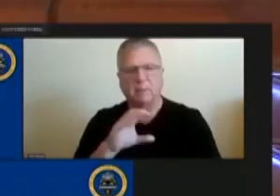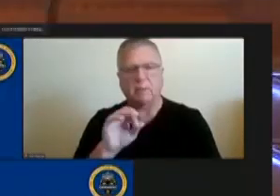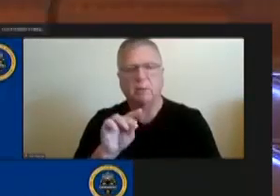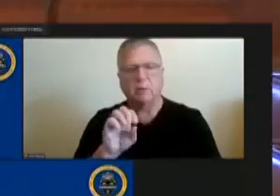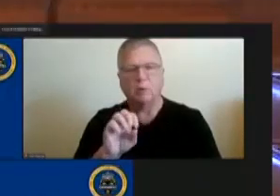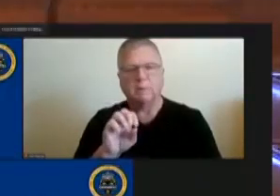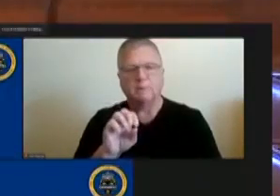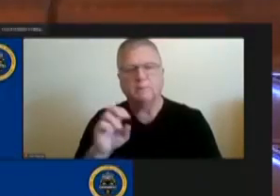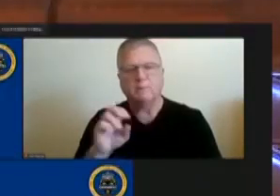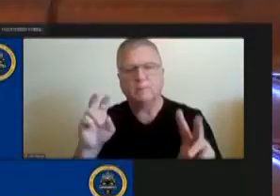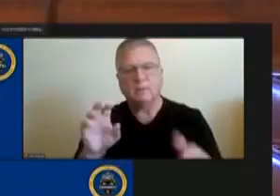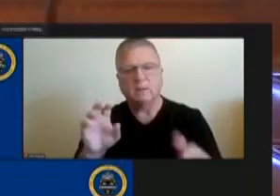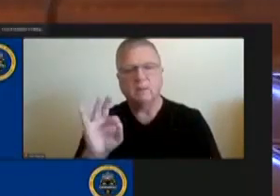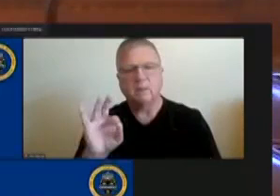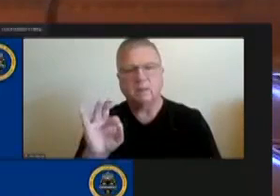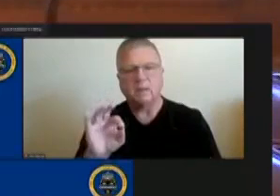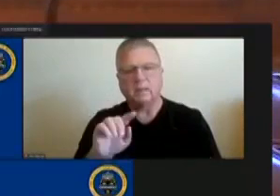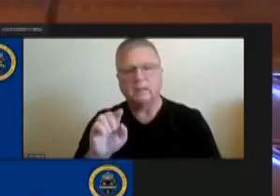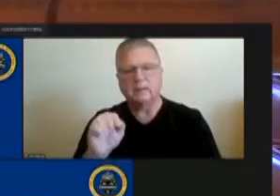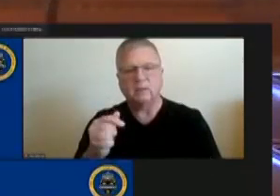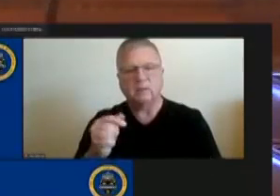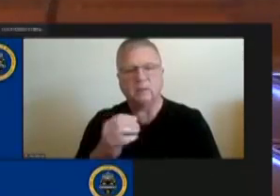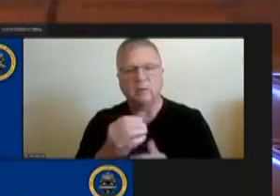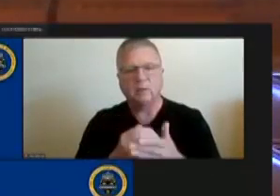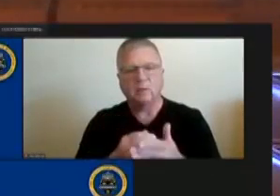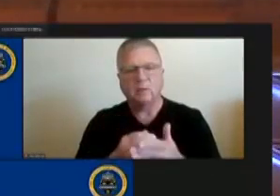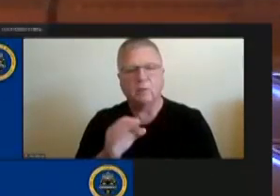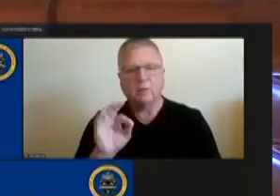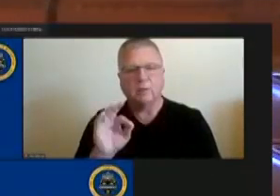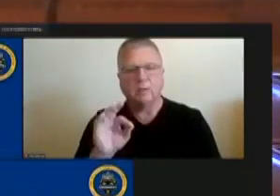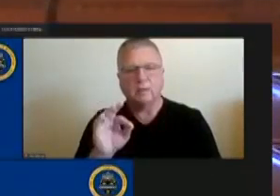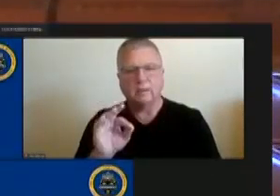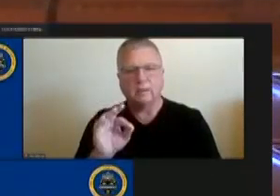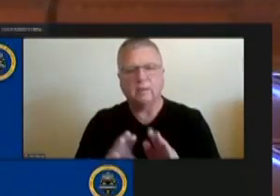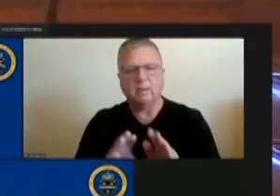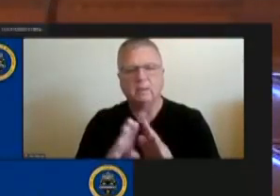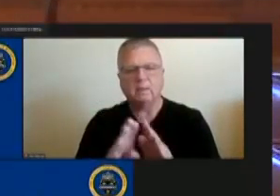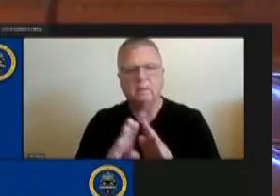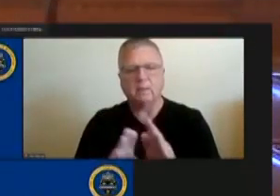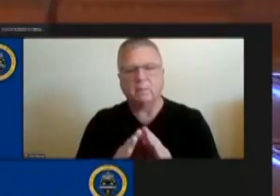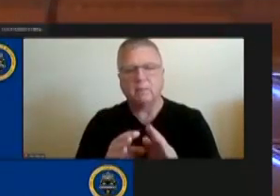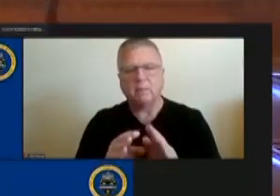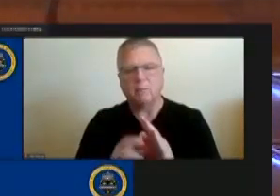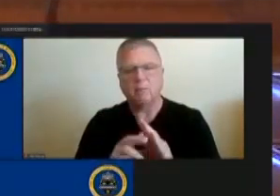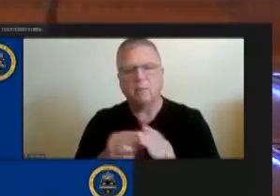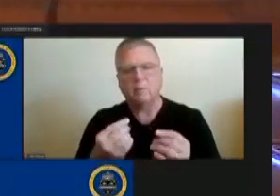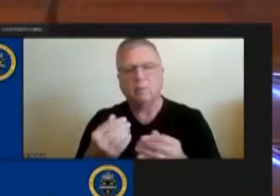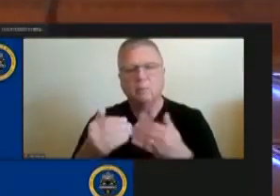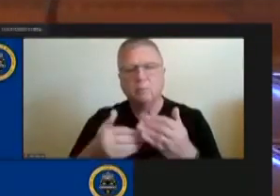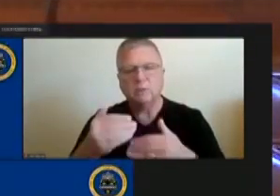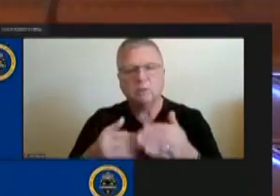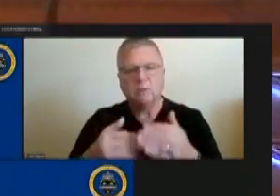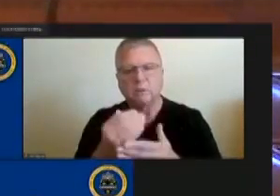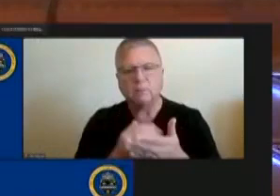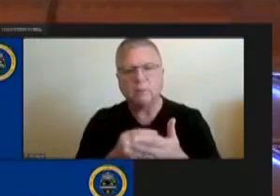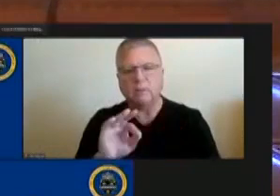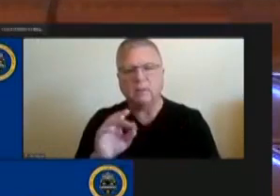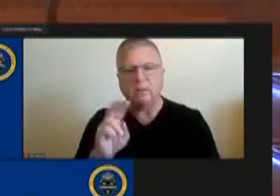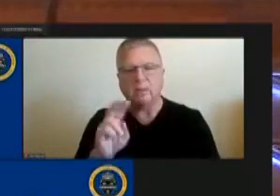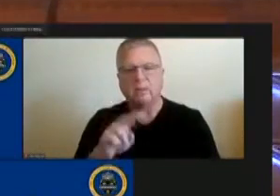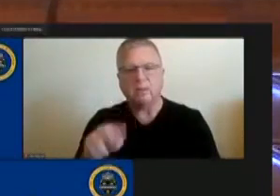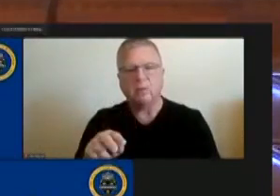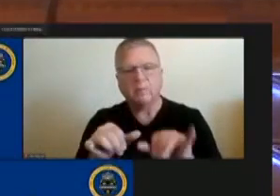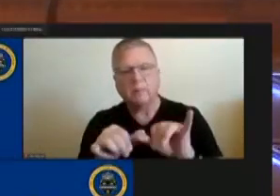Title 9, Zoning, Article 9, Development Review Procedures, Chapter 922, Measurements